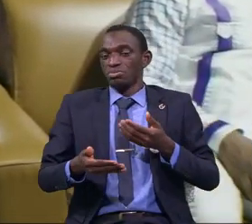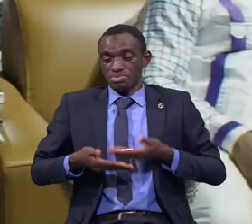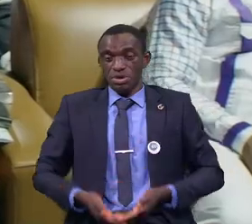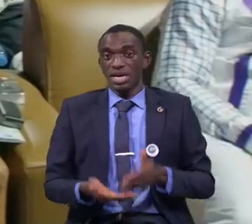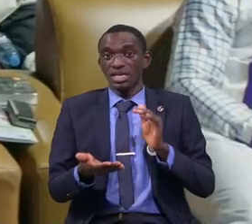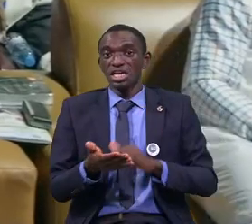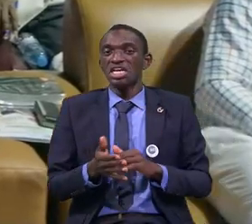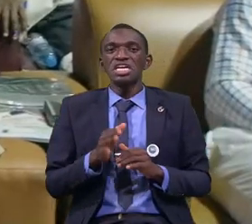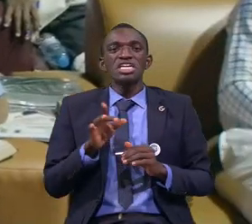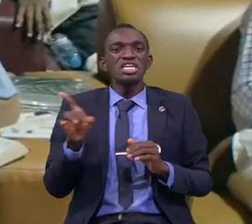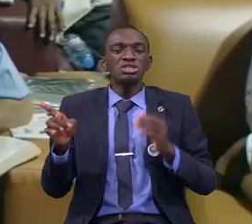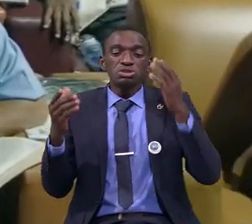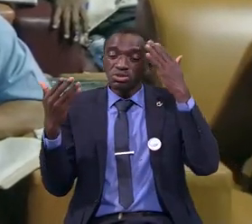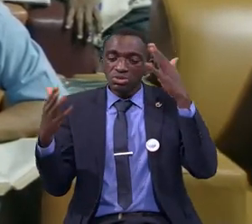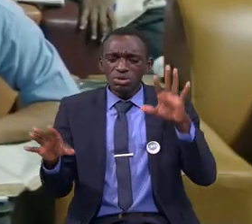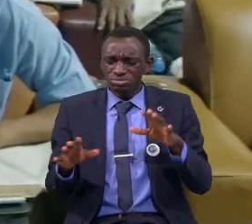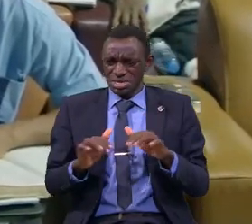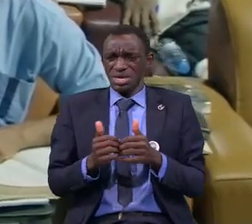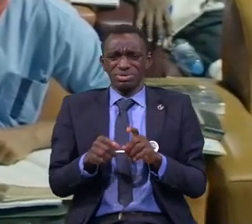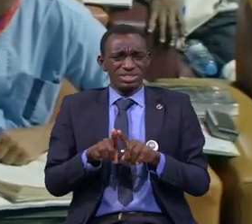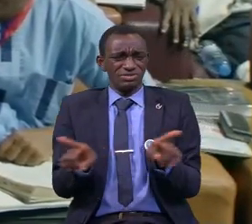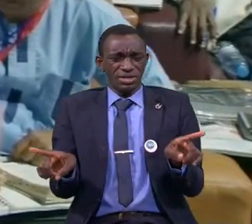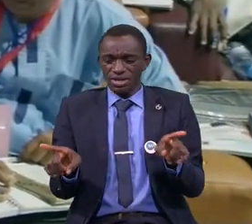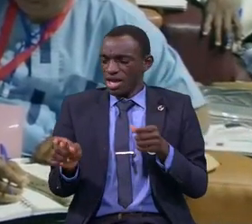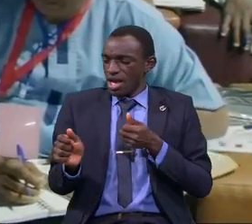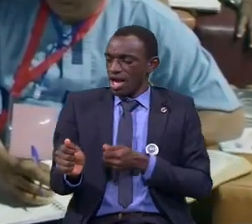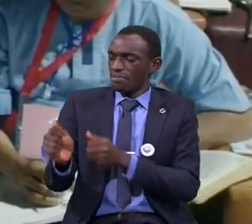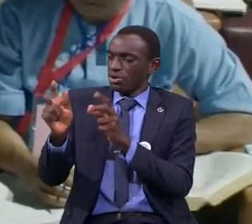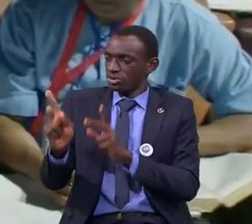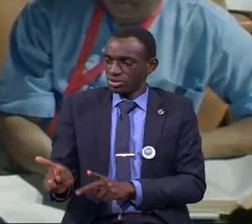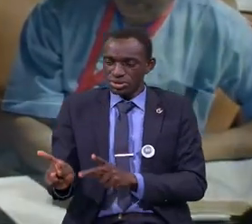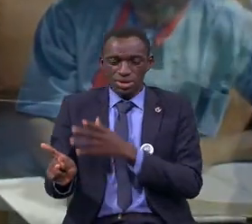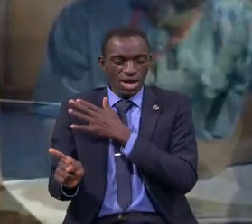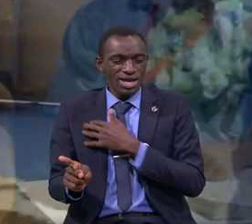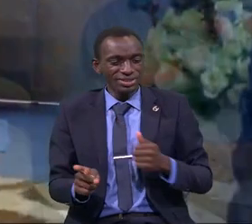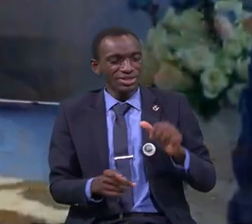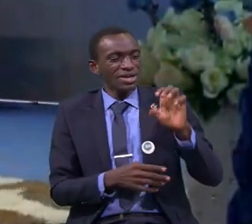the difference between apostle and epistle.